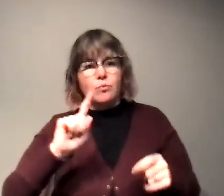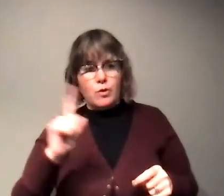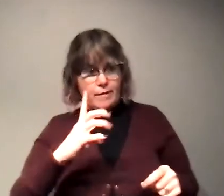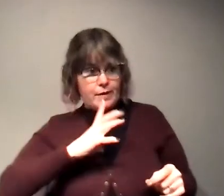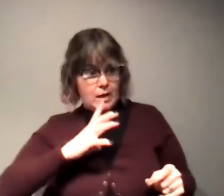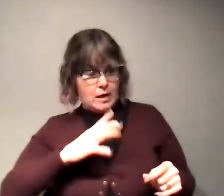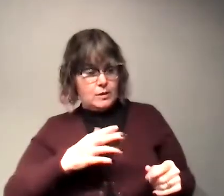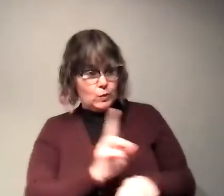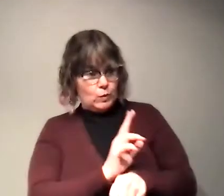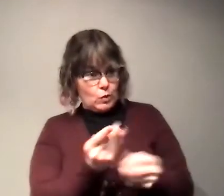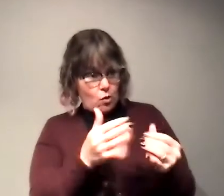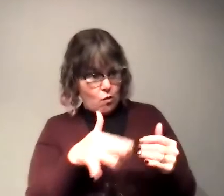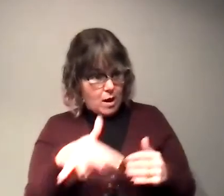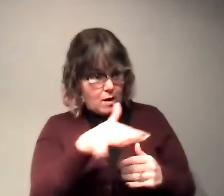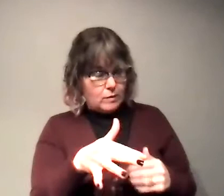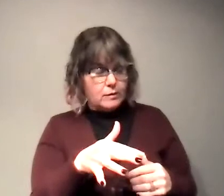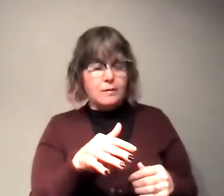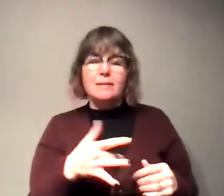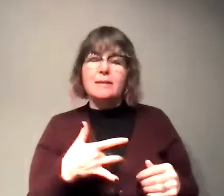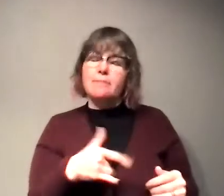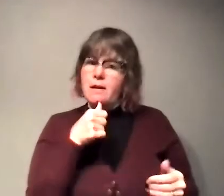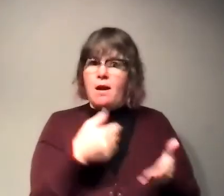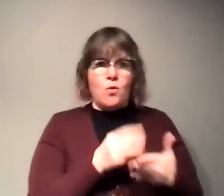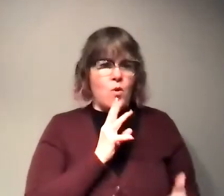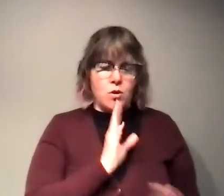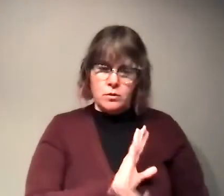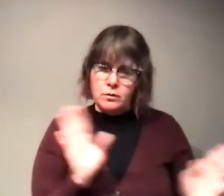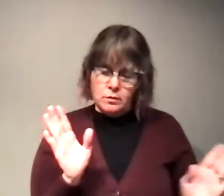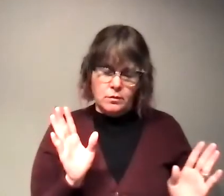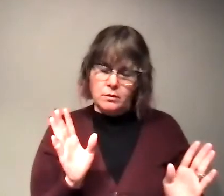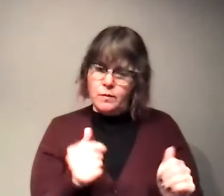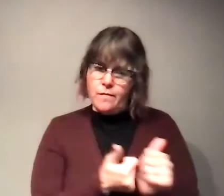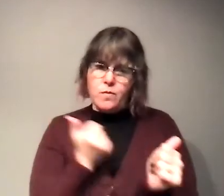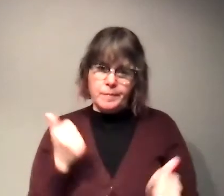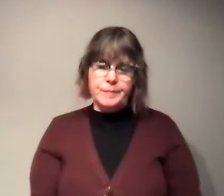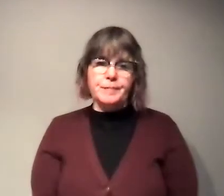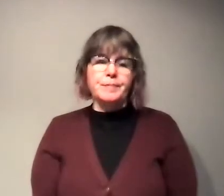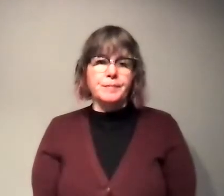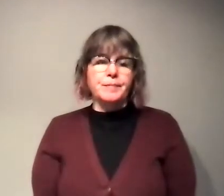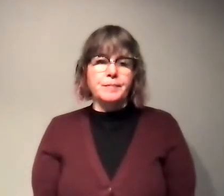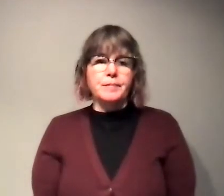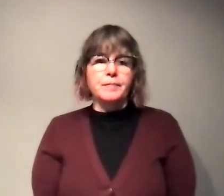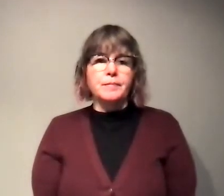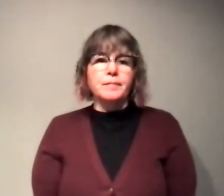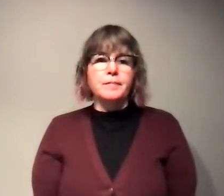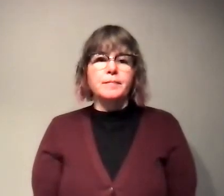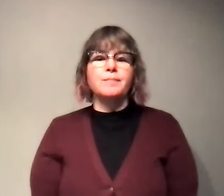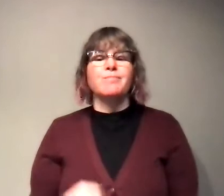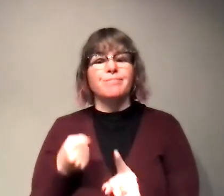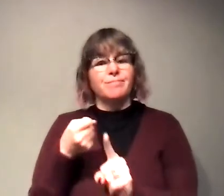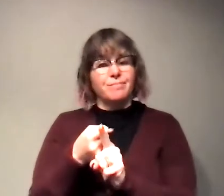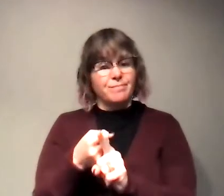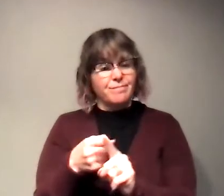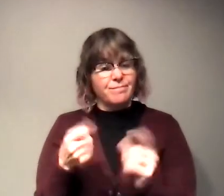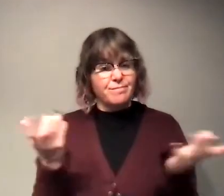use those on the ground, and usually not near water if it can be helped. The effects depend on what